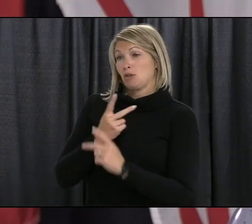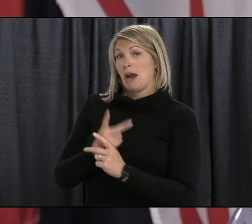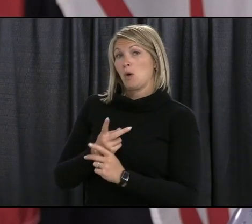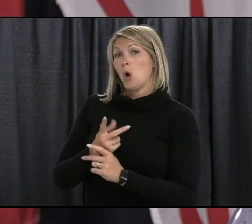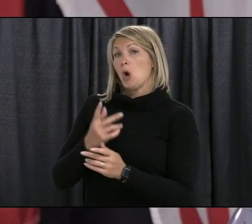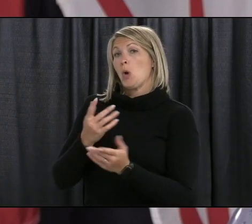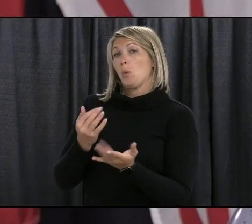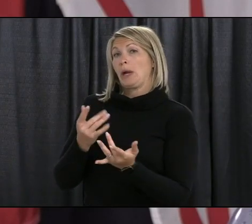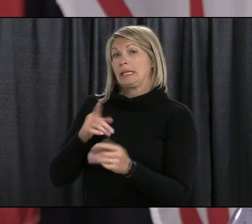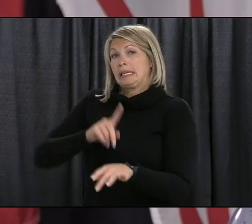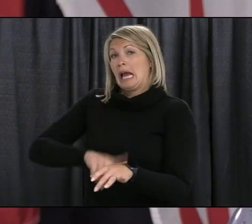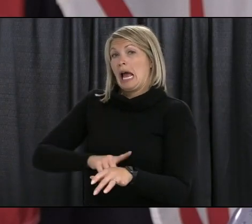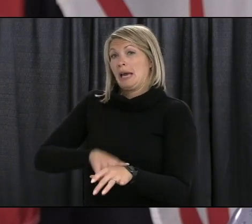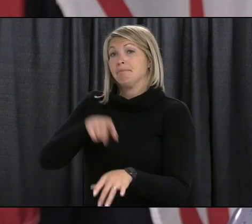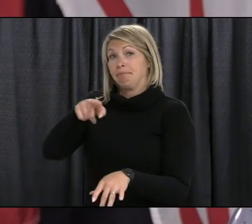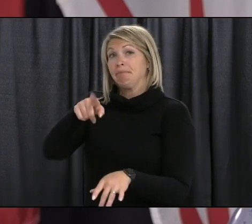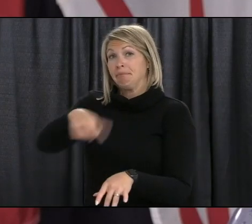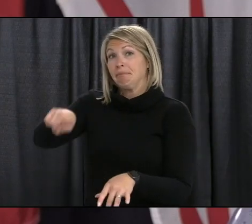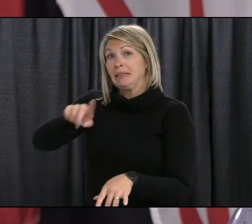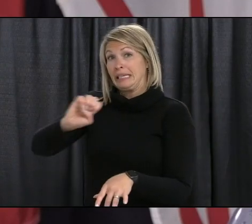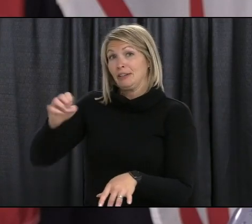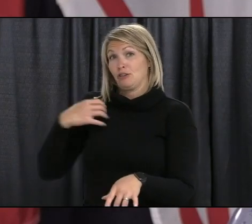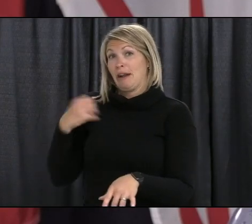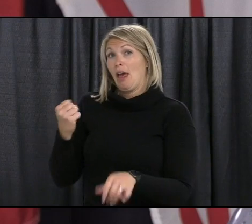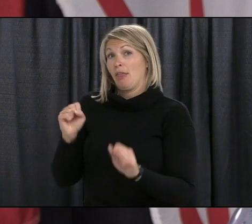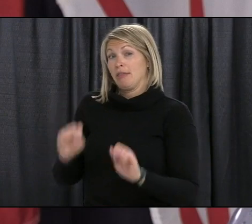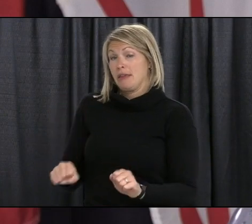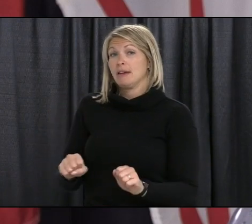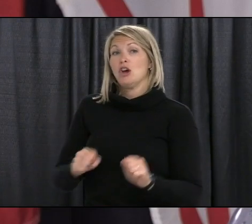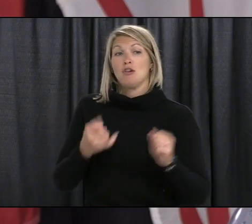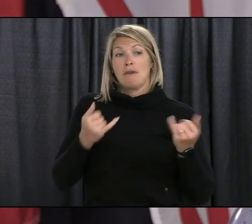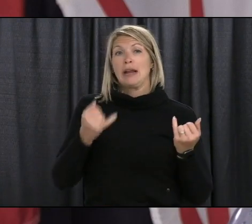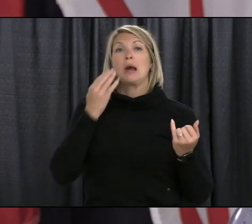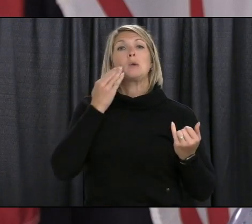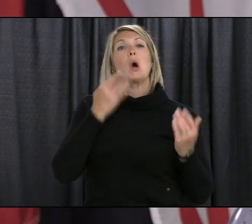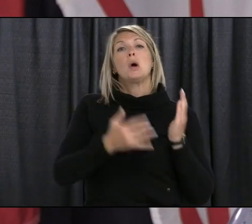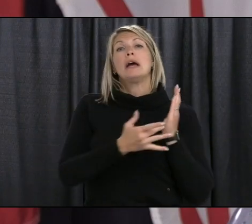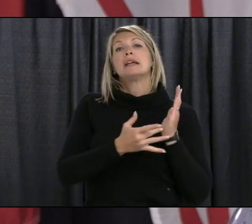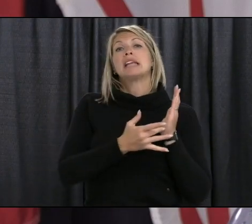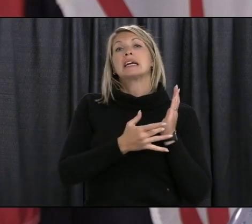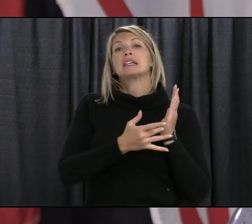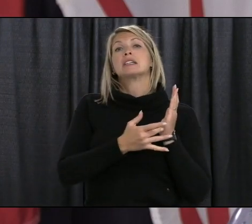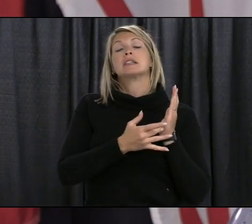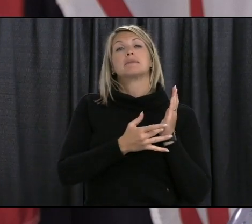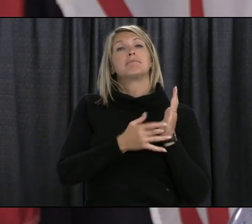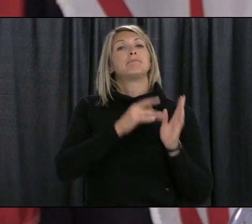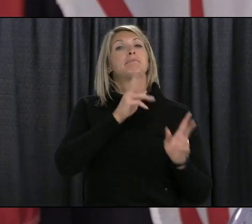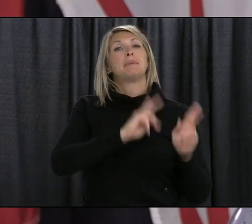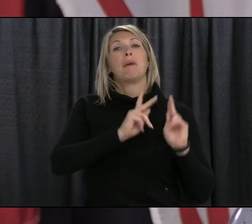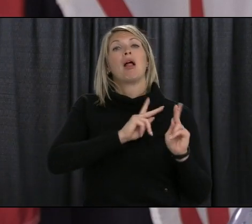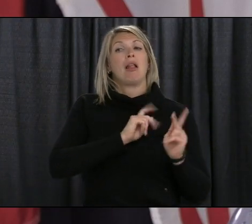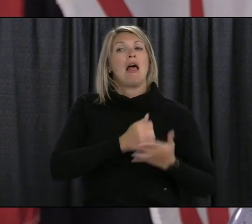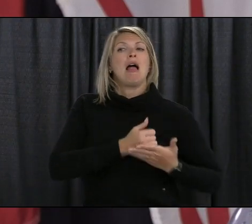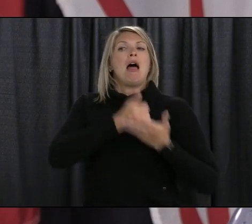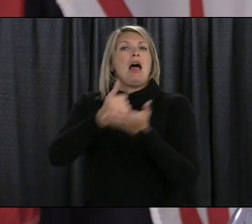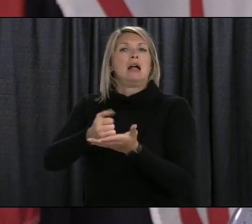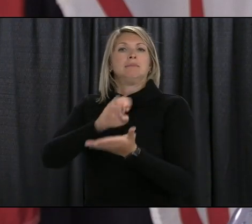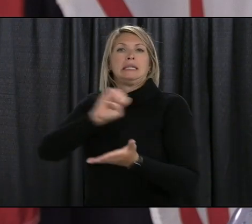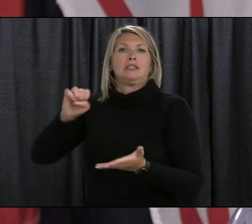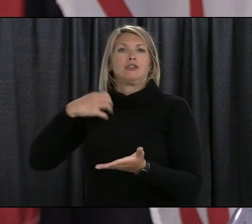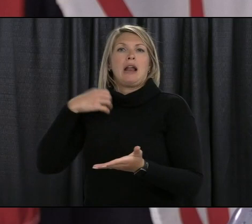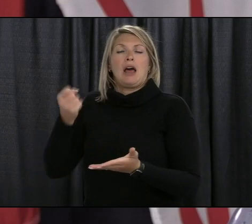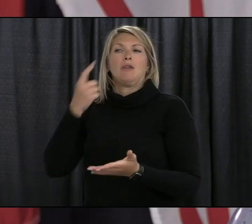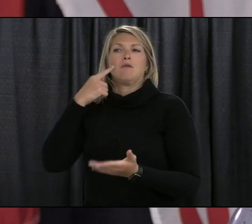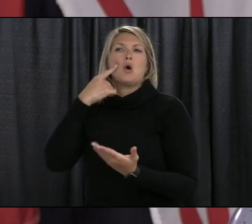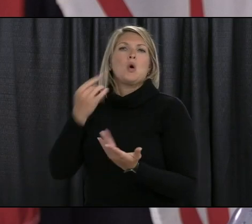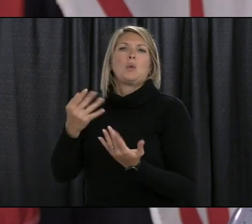Telecom engineers have been working with Eastern Health to provide them with a call center style of approach. And that has resulted